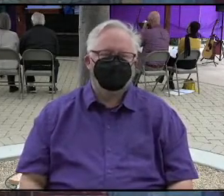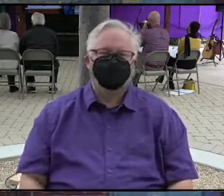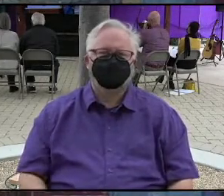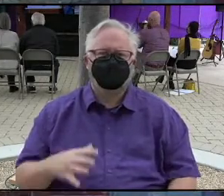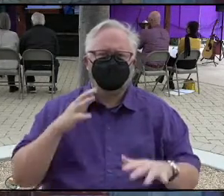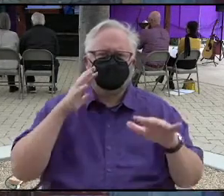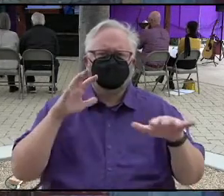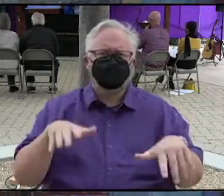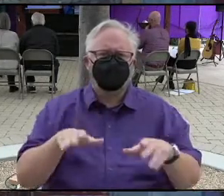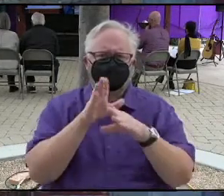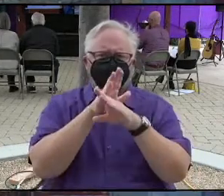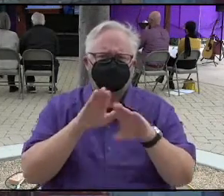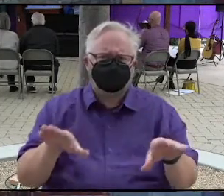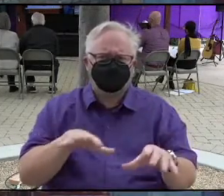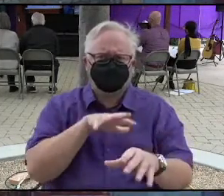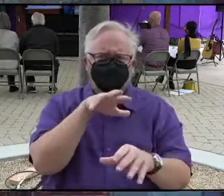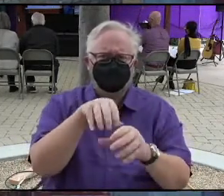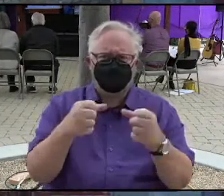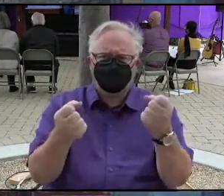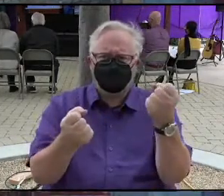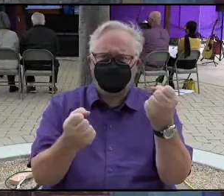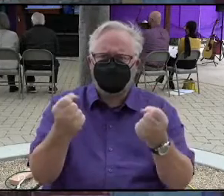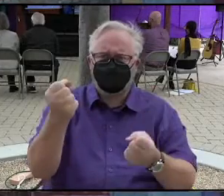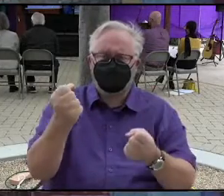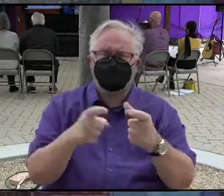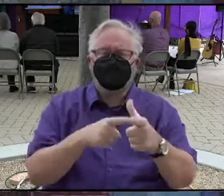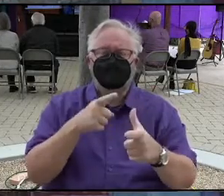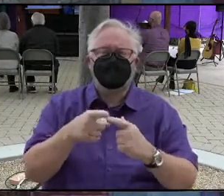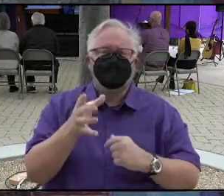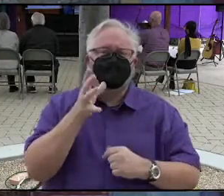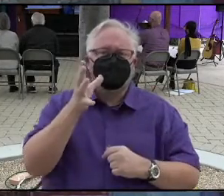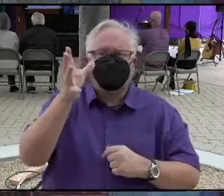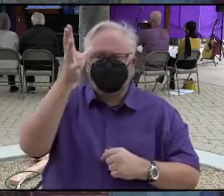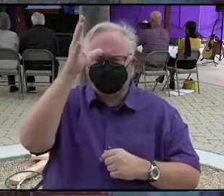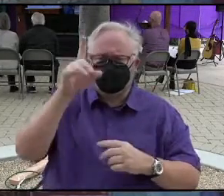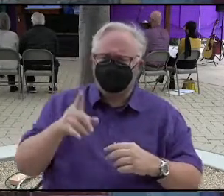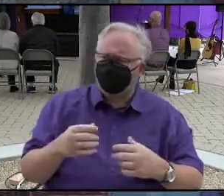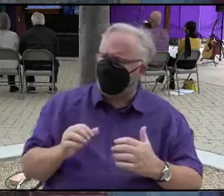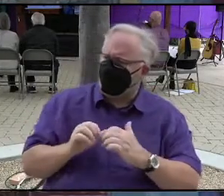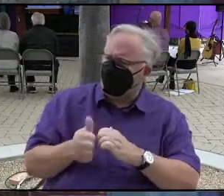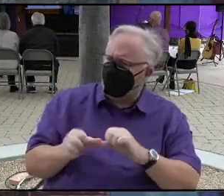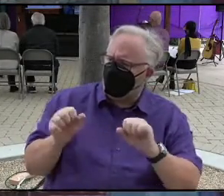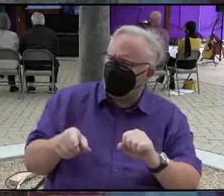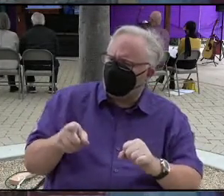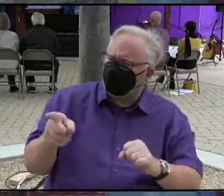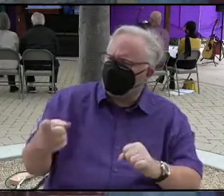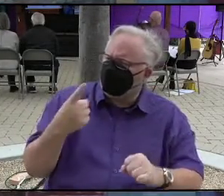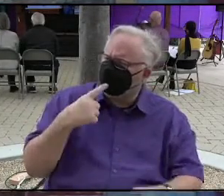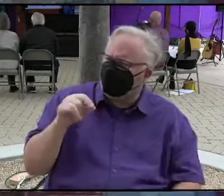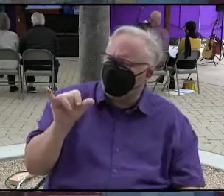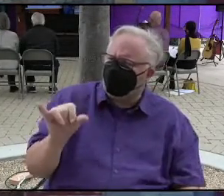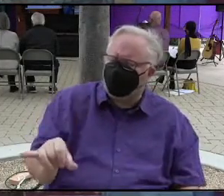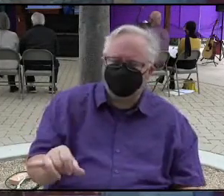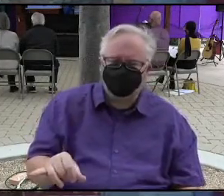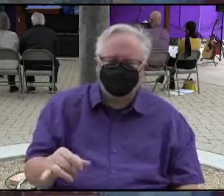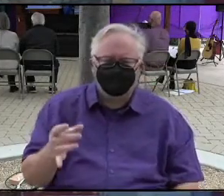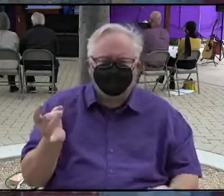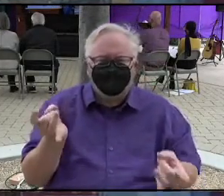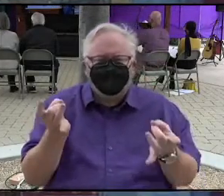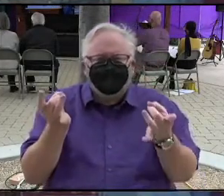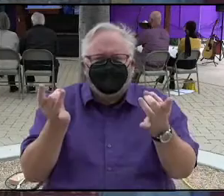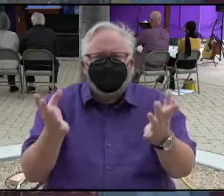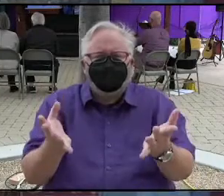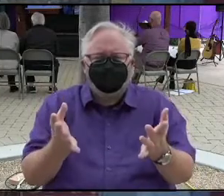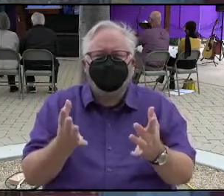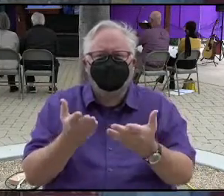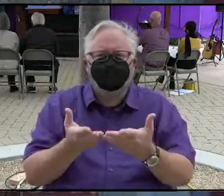Shocked silence in the car. And then my parents launched in, "How could you say such a